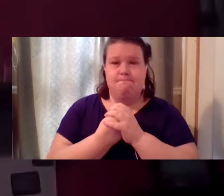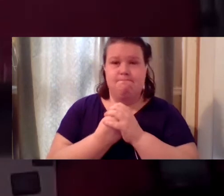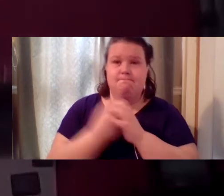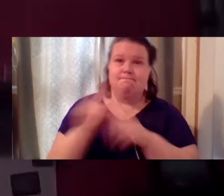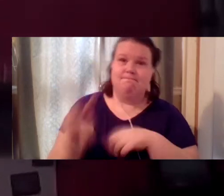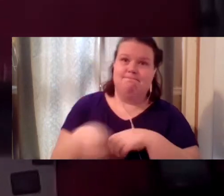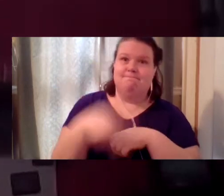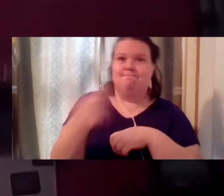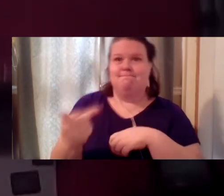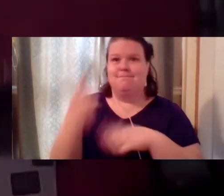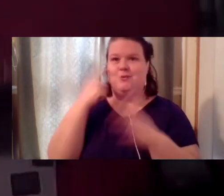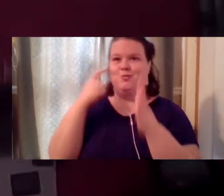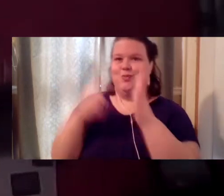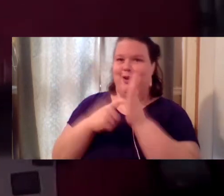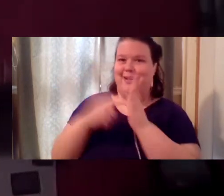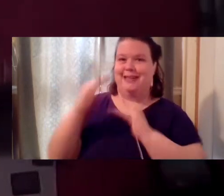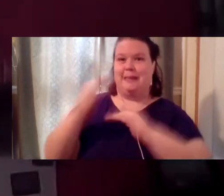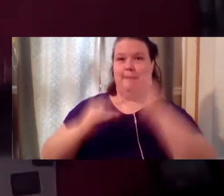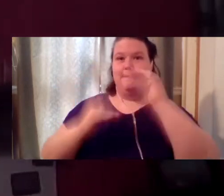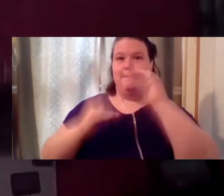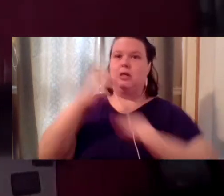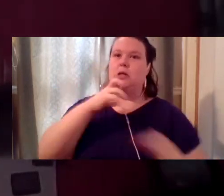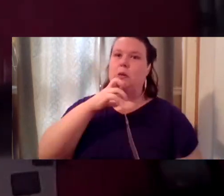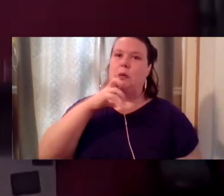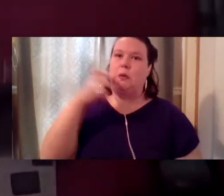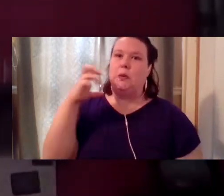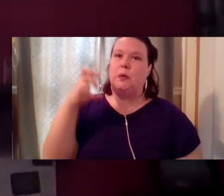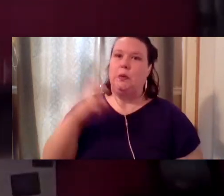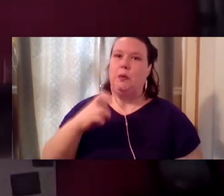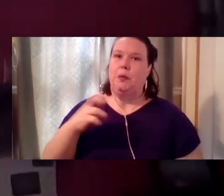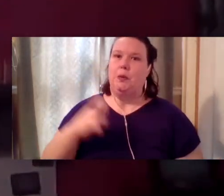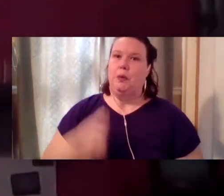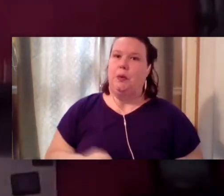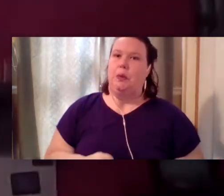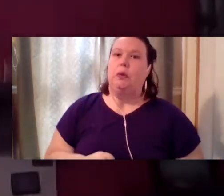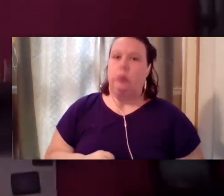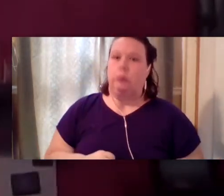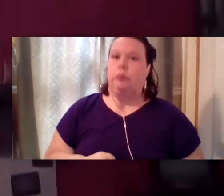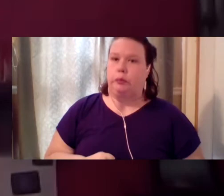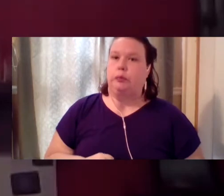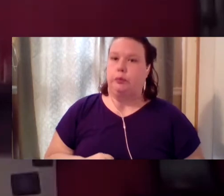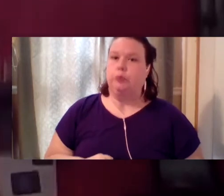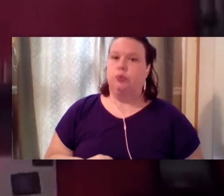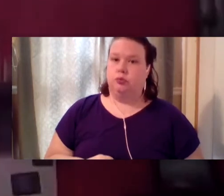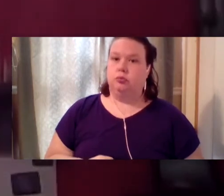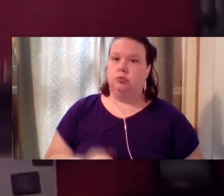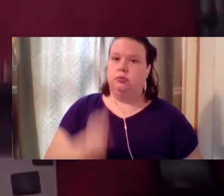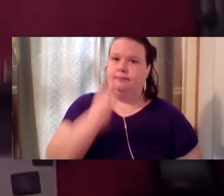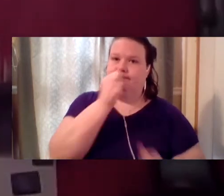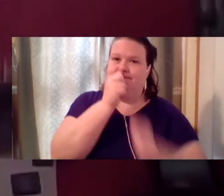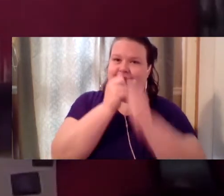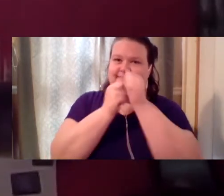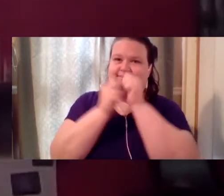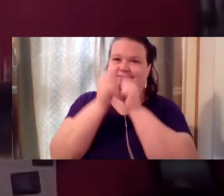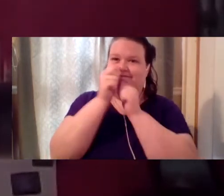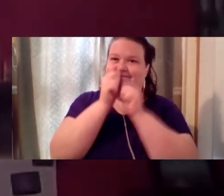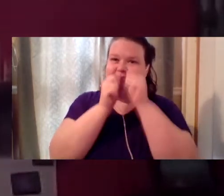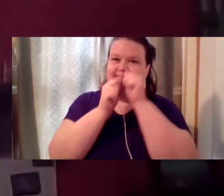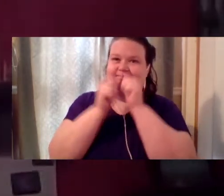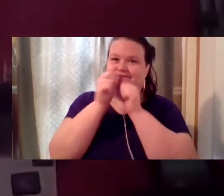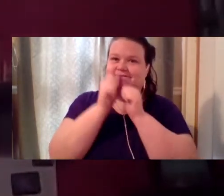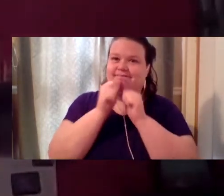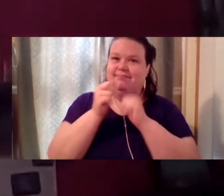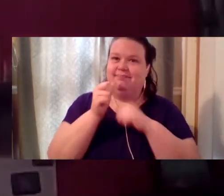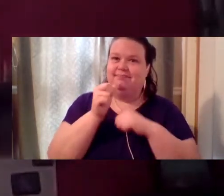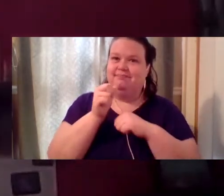building and the school itself. And it is old and they have dealt with a lot of, um, kind of unusual